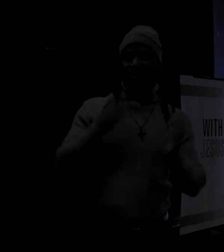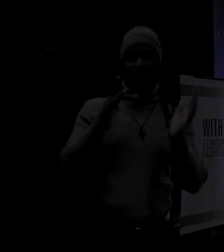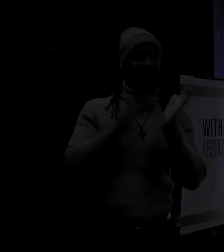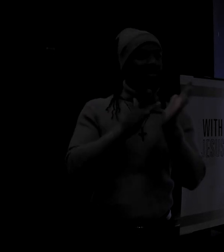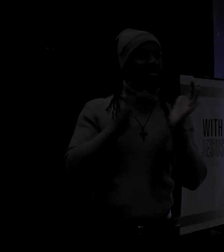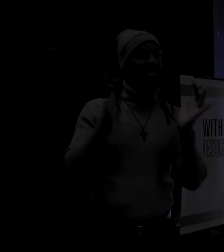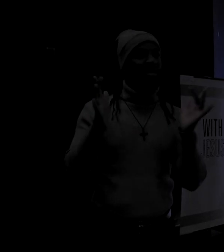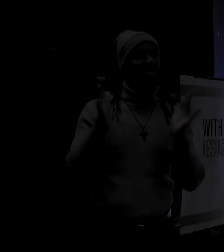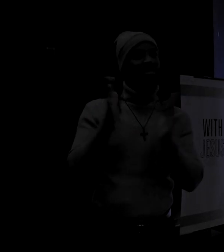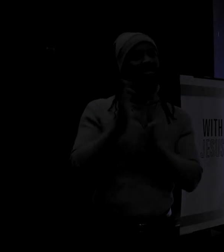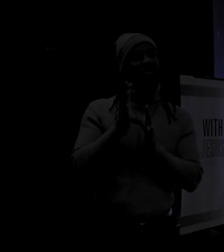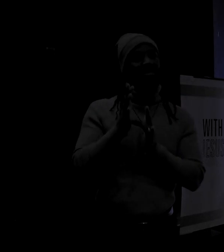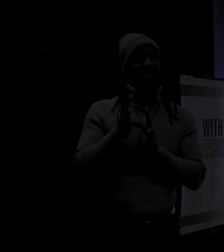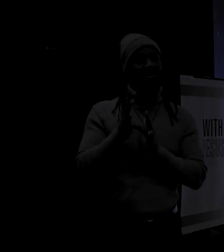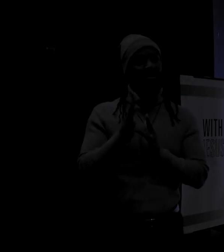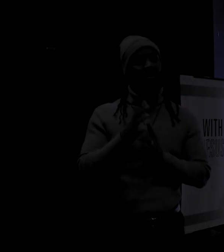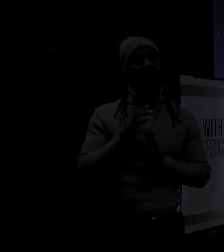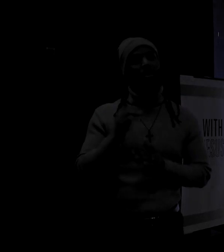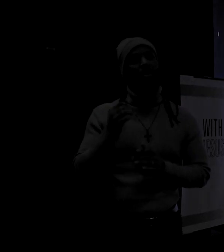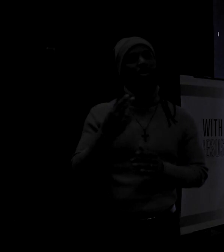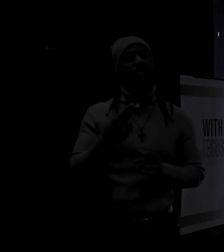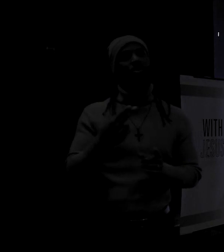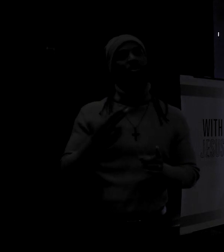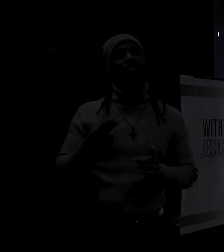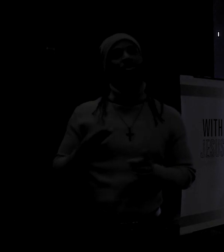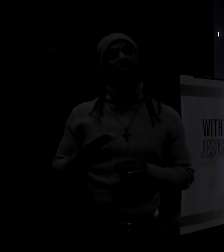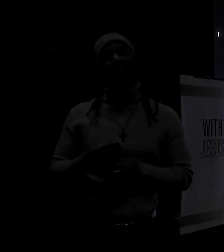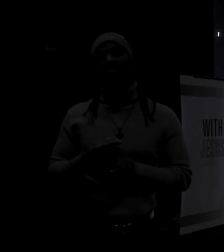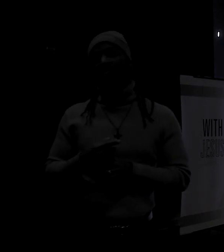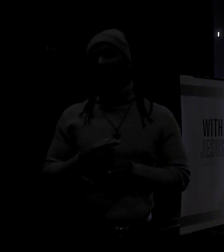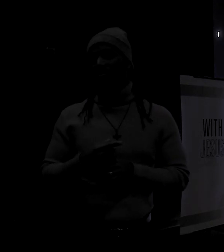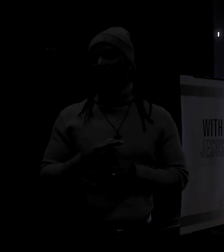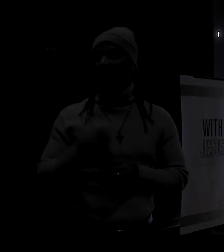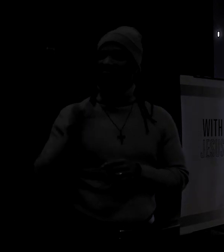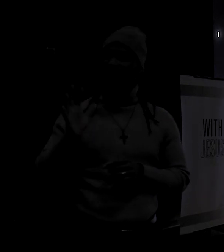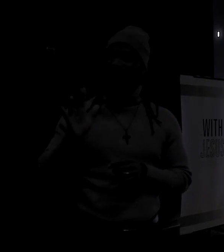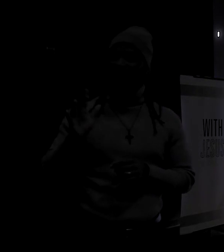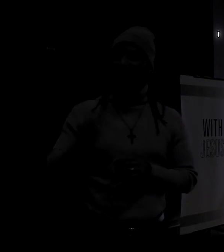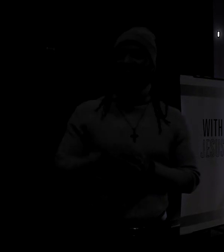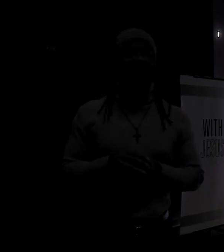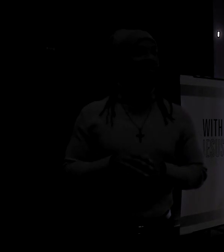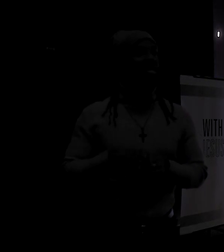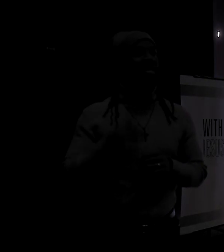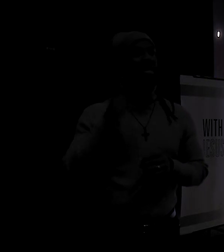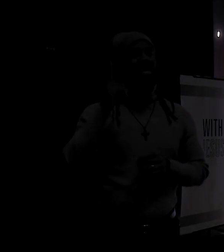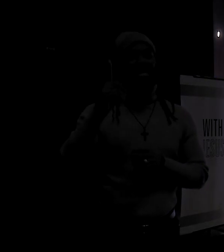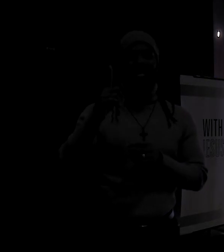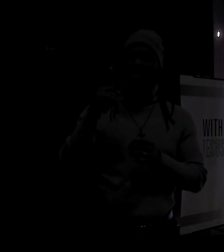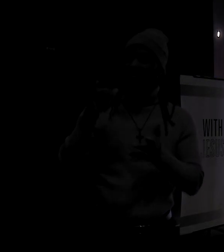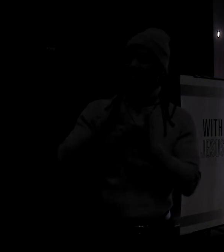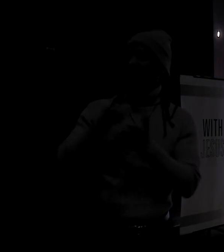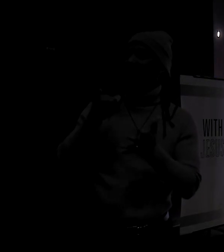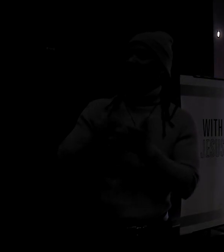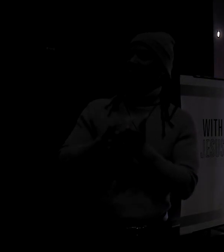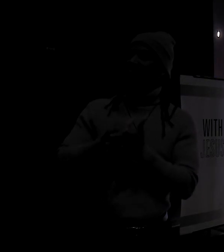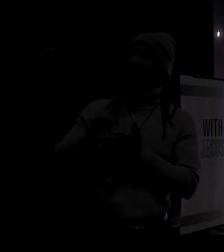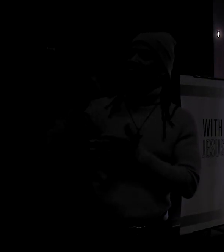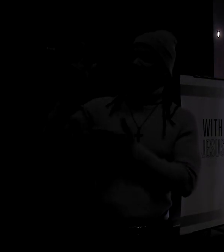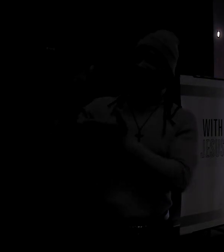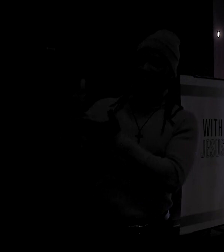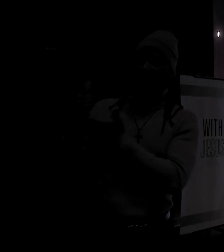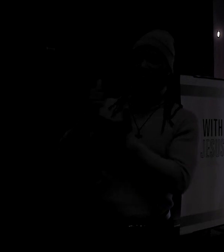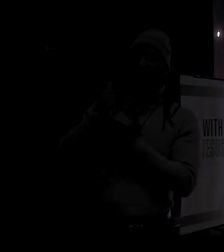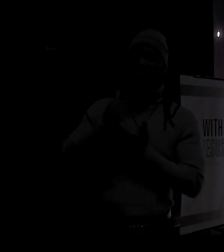my Jesus. Oh, come on. He makes a way where there ain't no